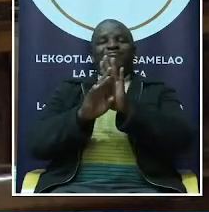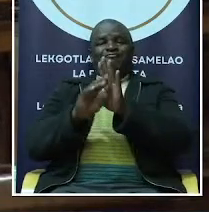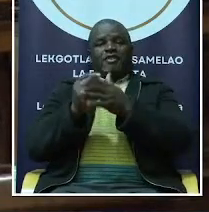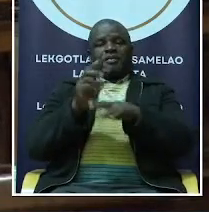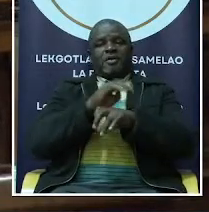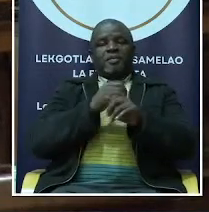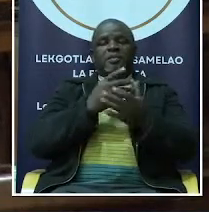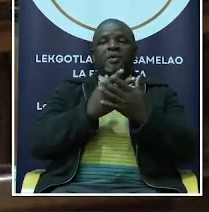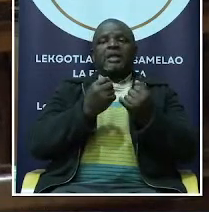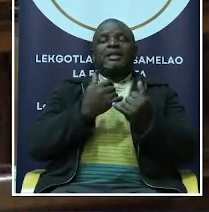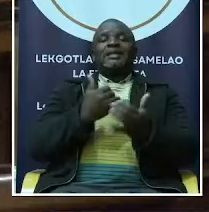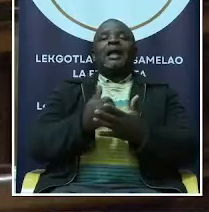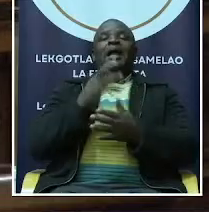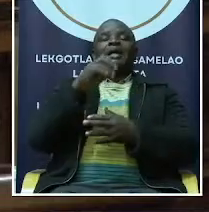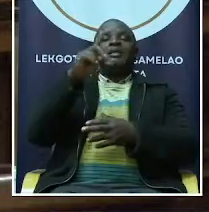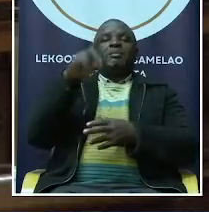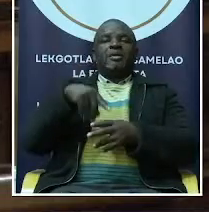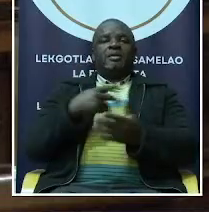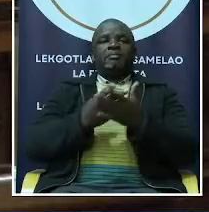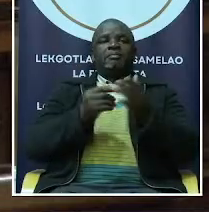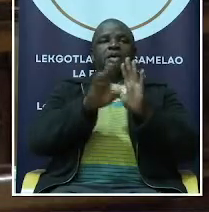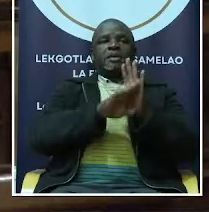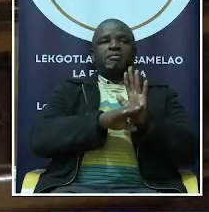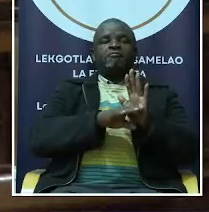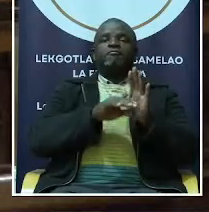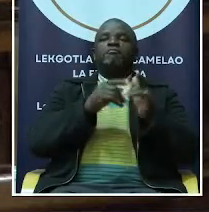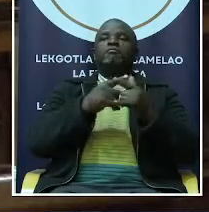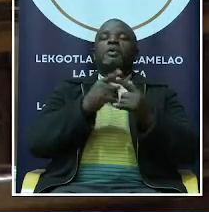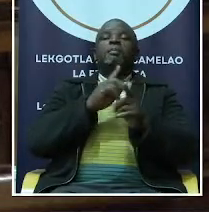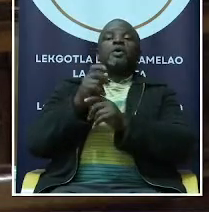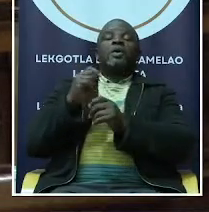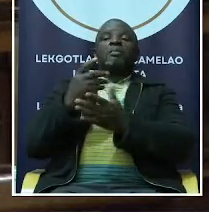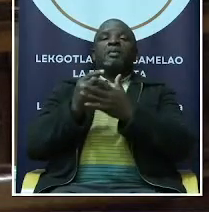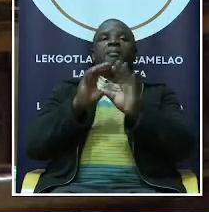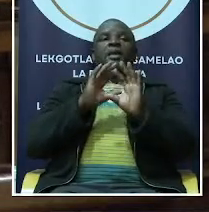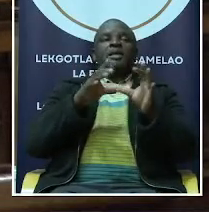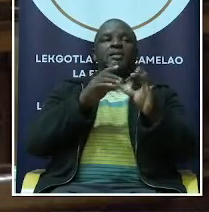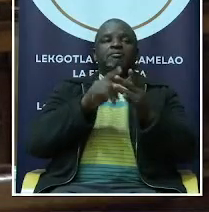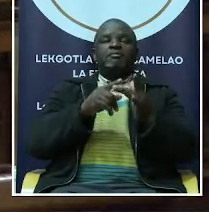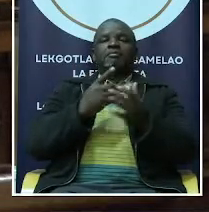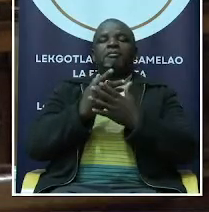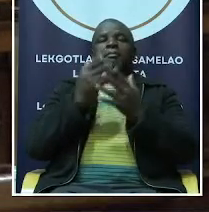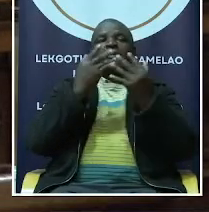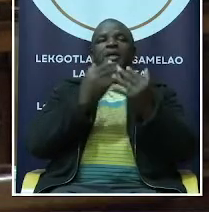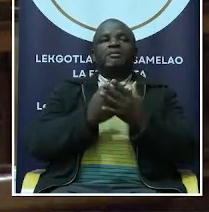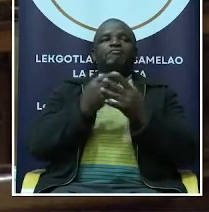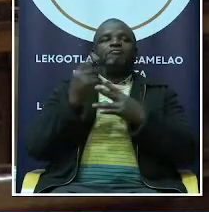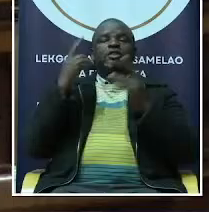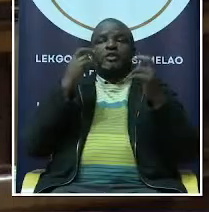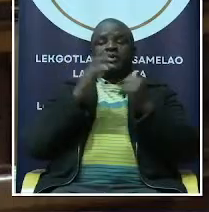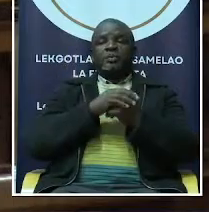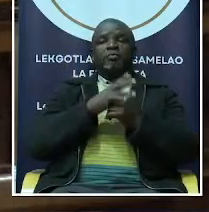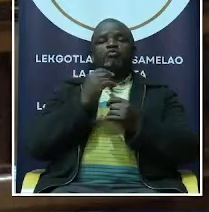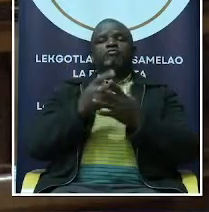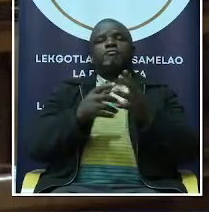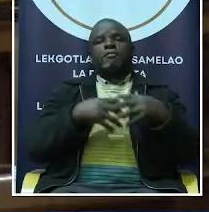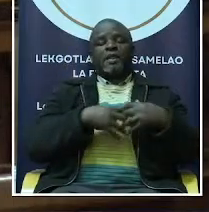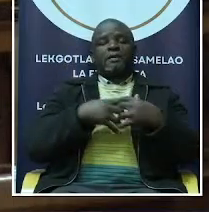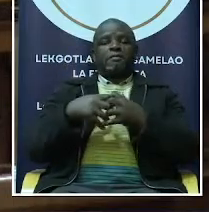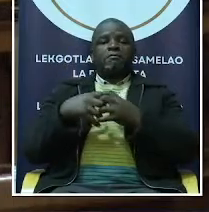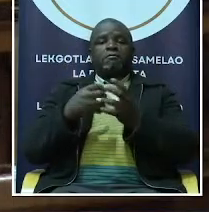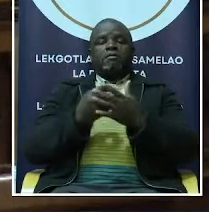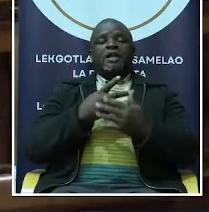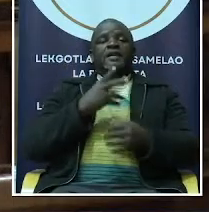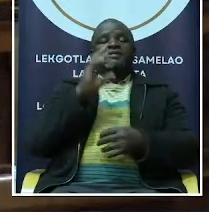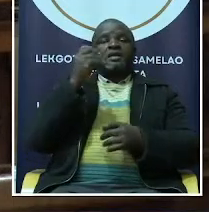integrated development plan forums, procurement panels, and budget hearings, and support the creation of Free State Youth